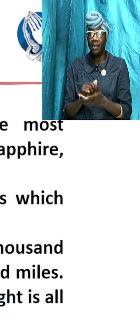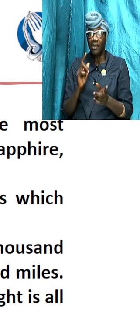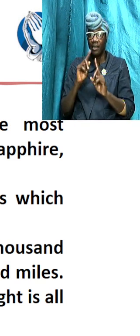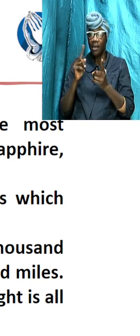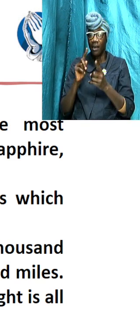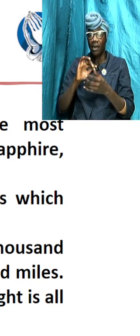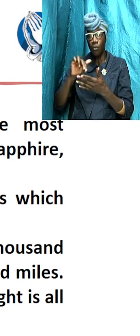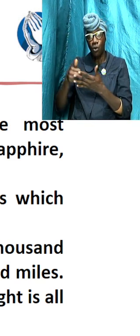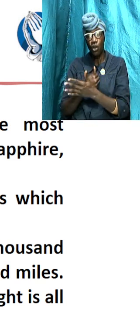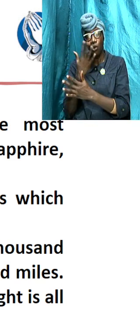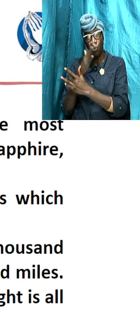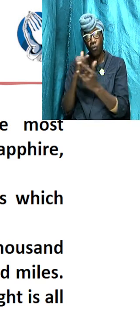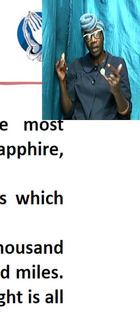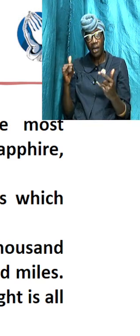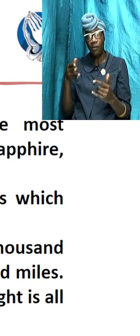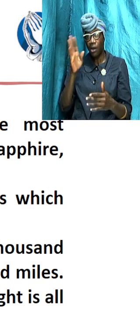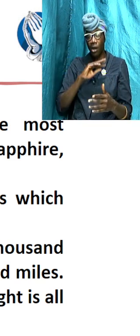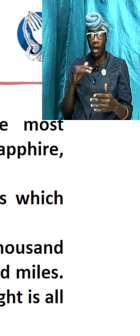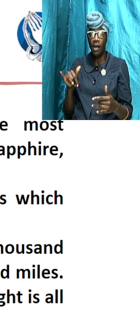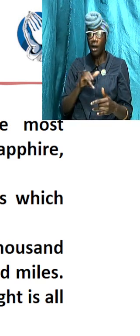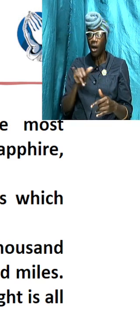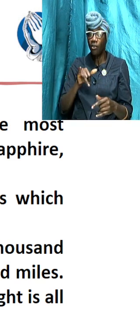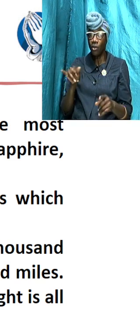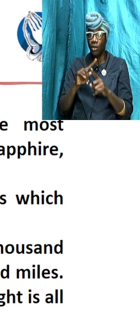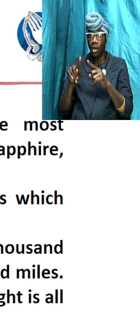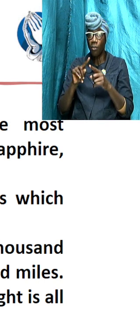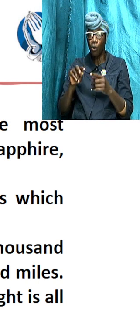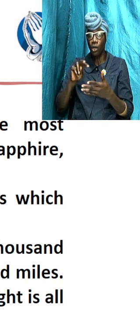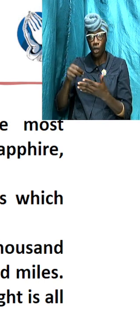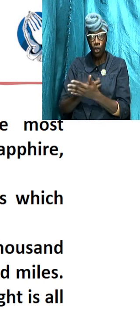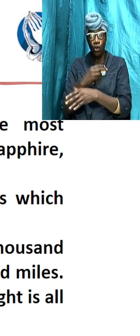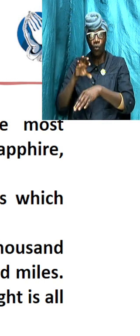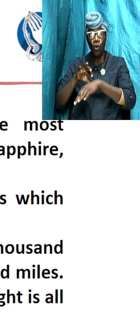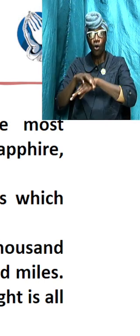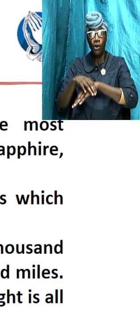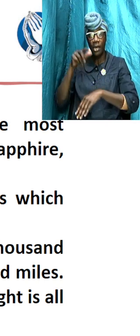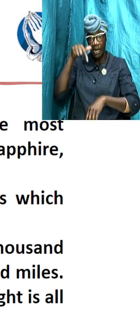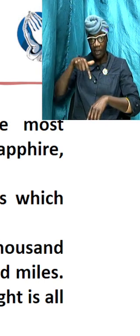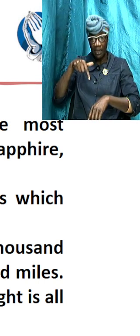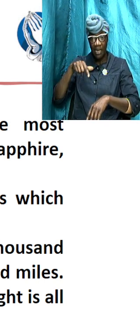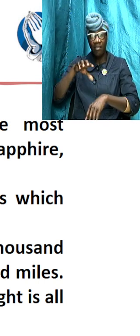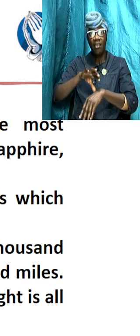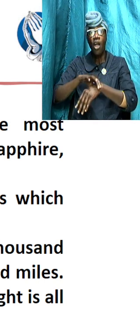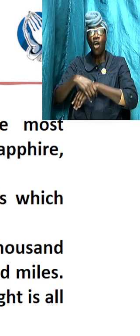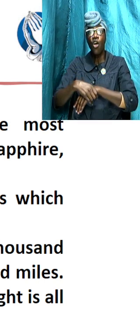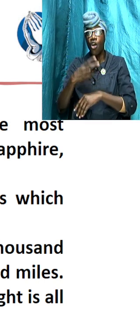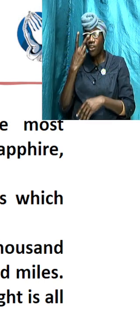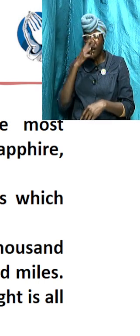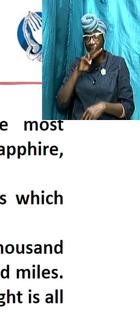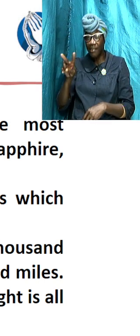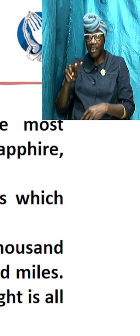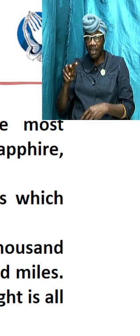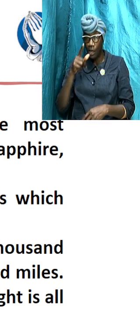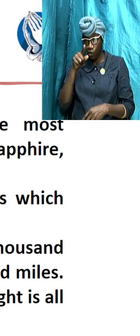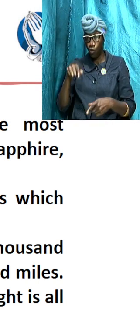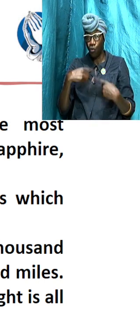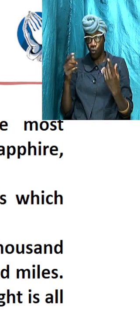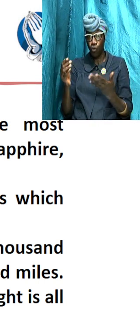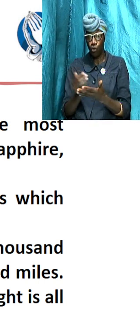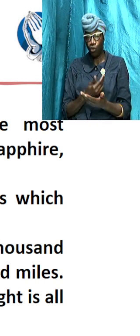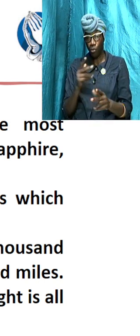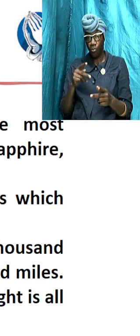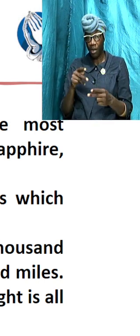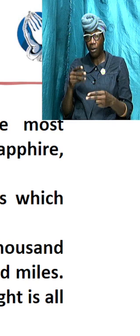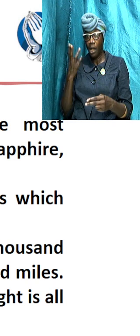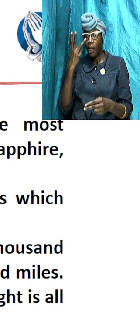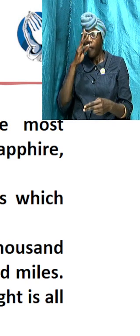new heaven. God also talk about the new earth. Because this earth that we're seeing, you ever go to some places yet? Go up to the Blue Mountain or go